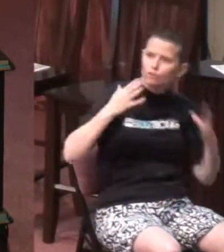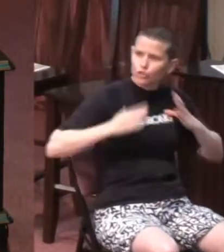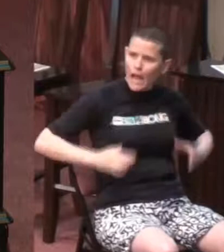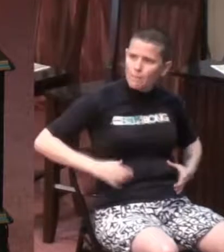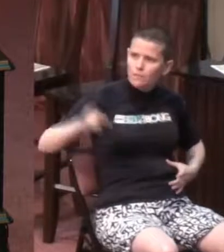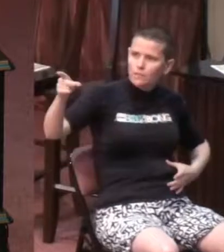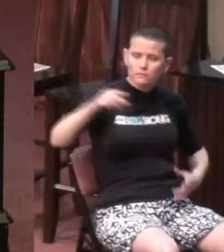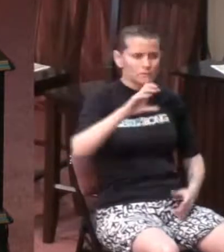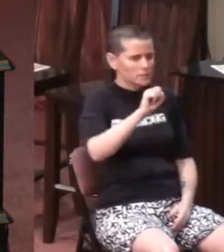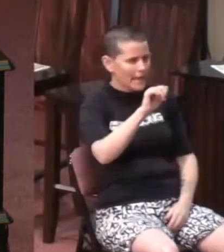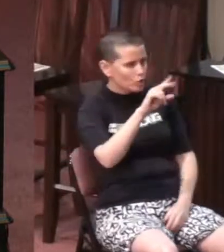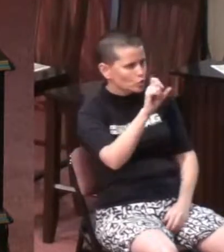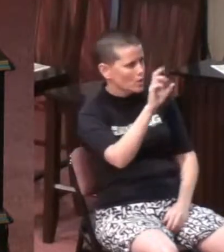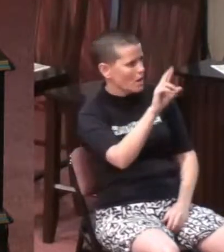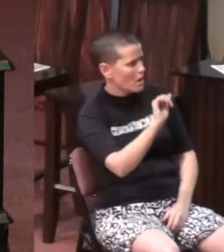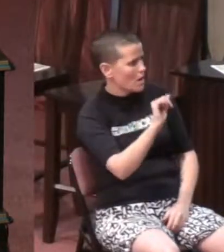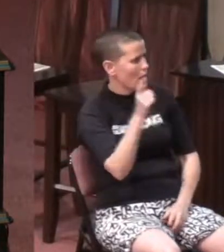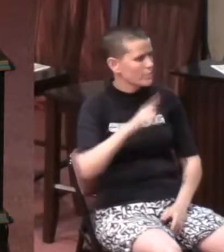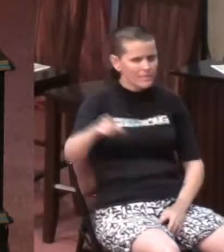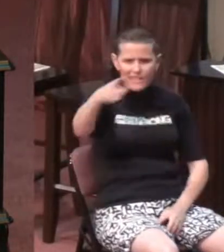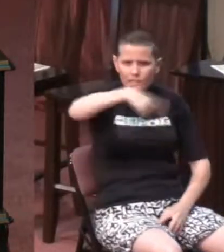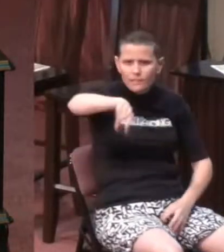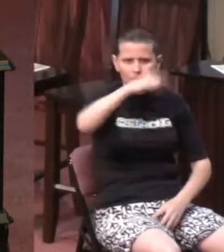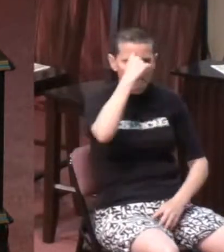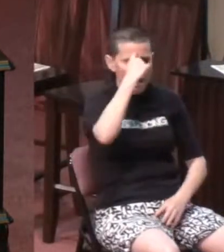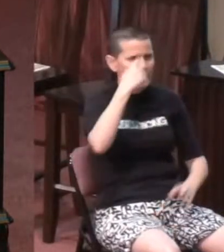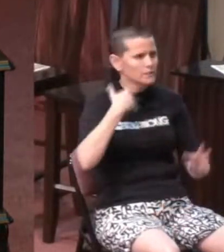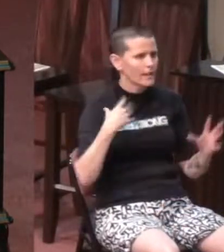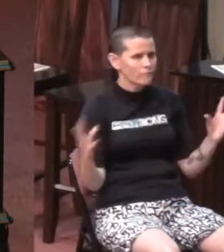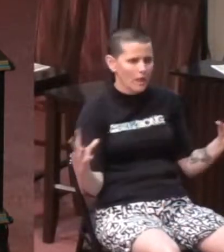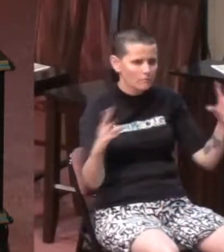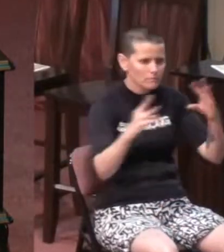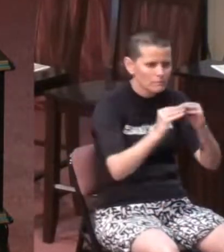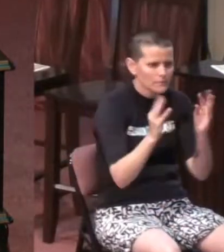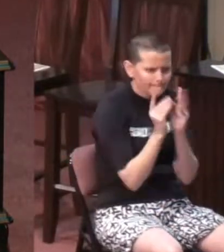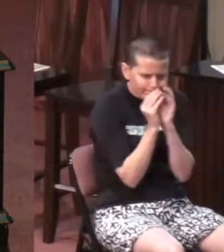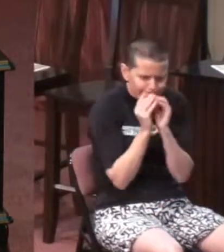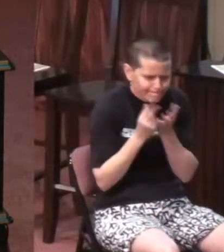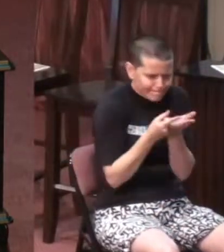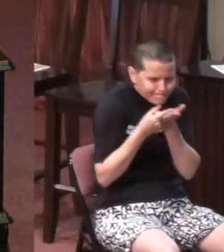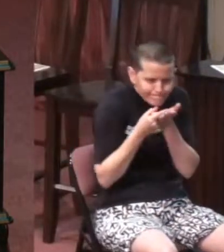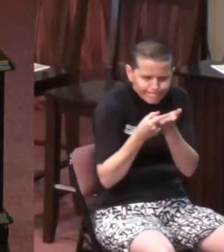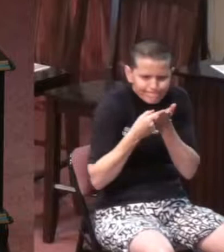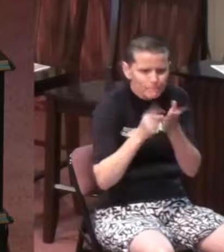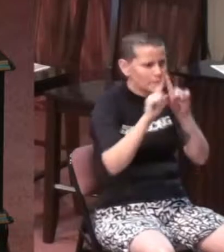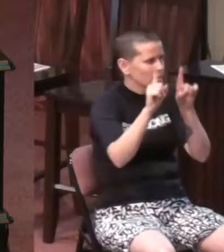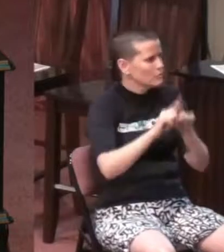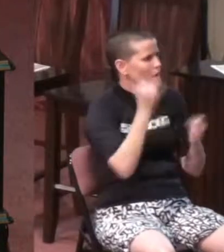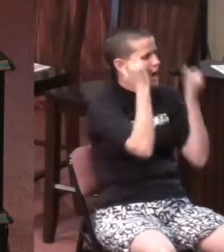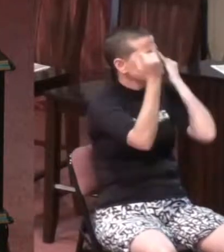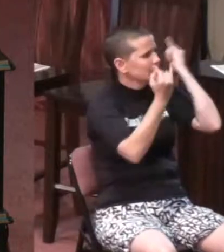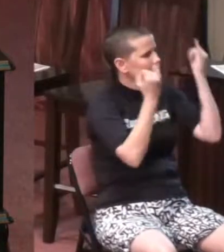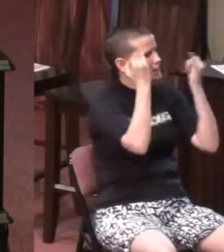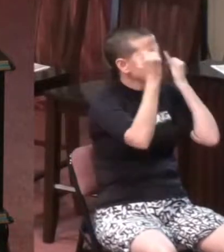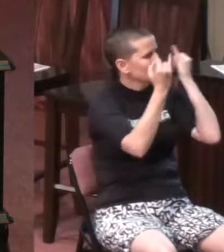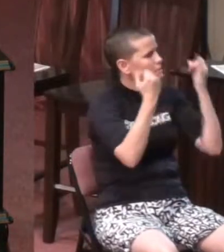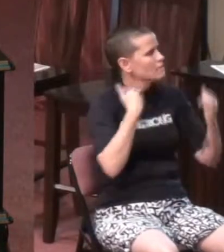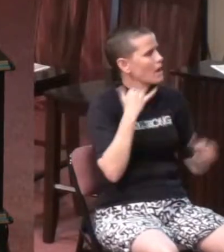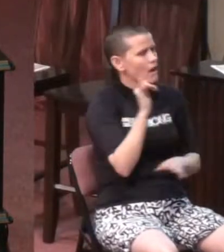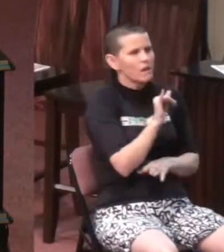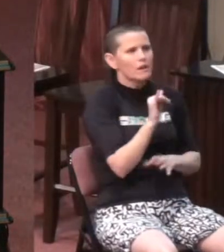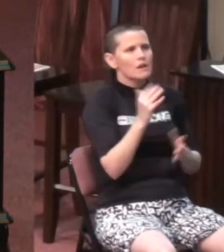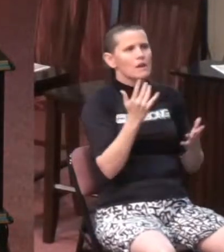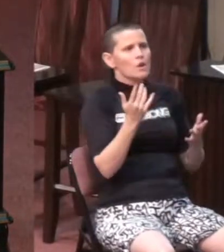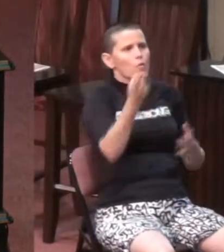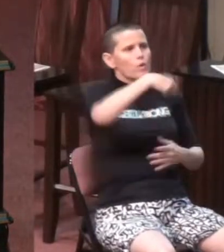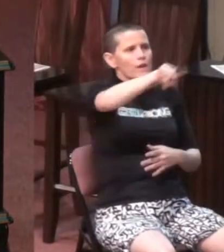love. And these minds have percolated a coalescence of ideas that are going to give us the capacity